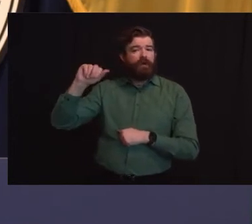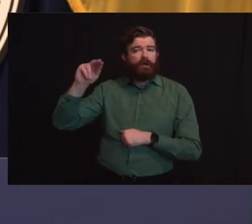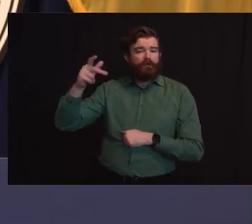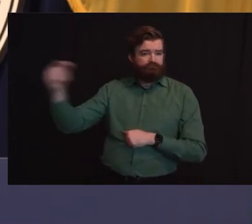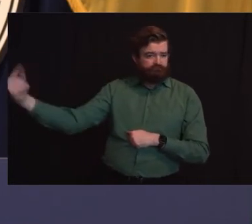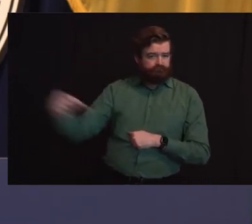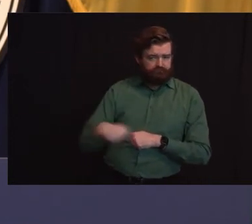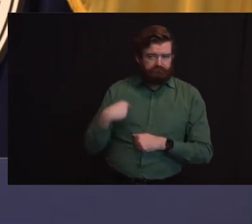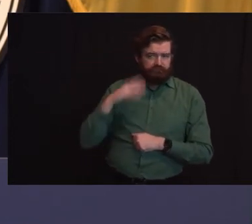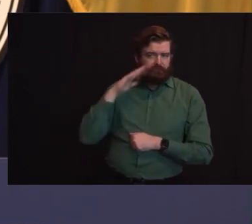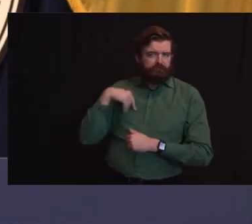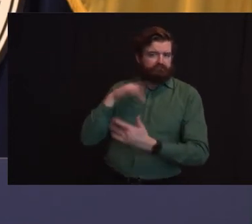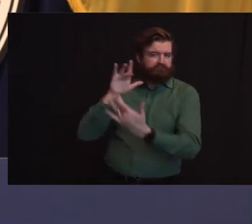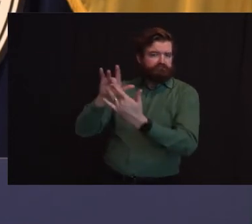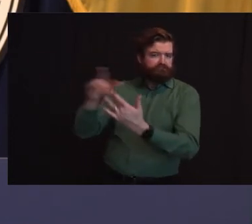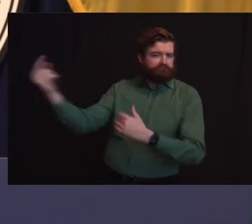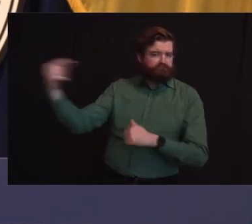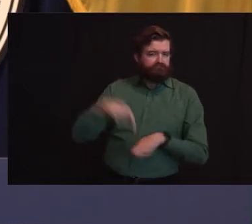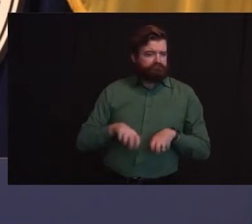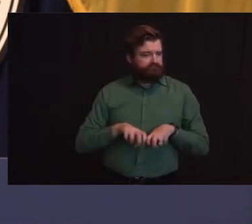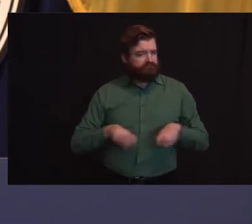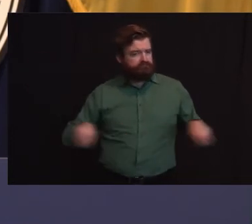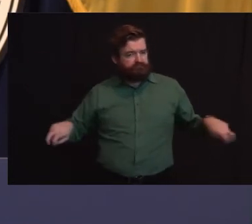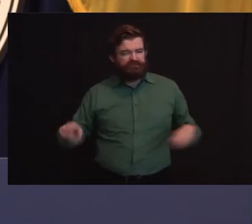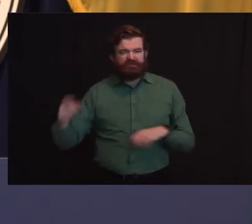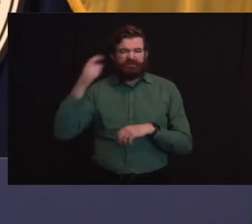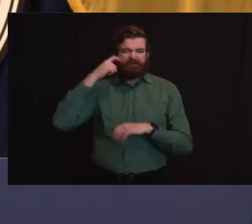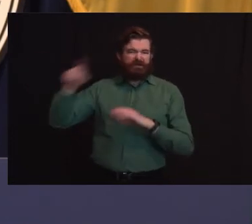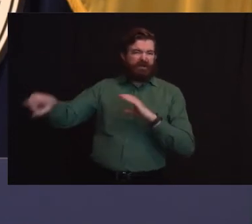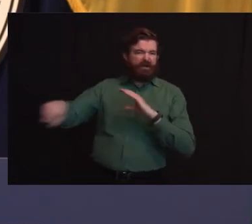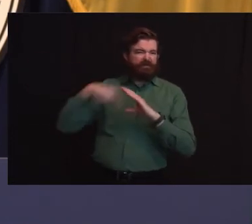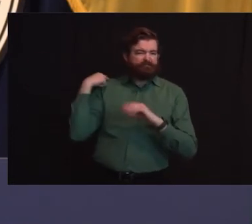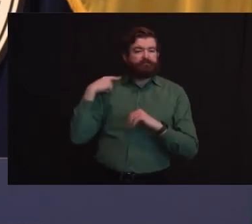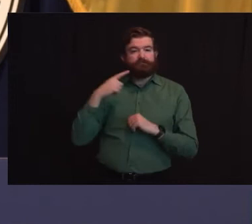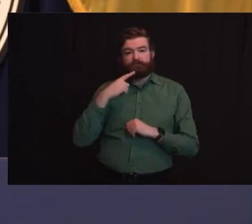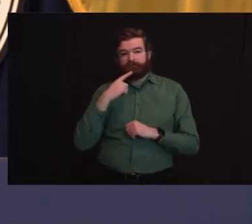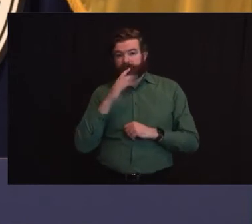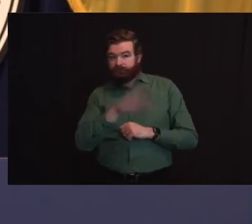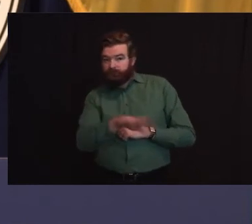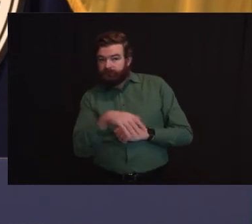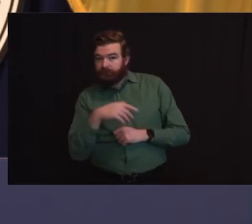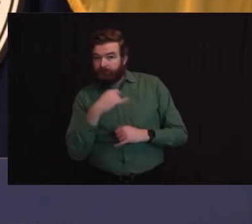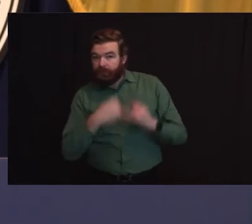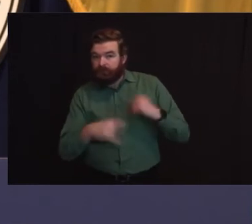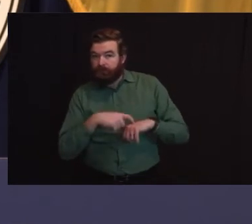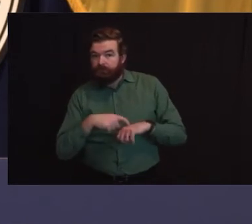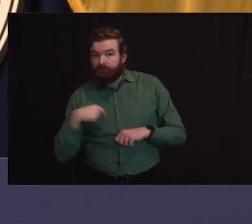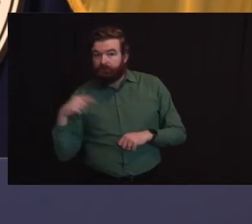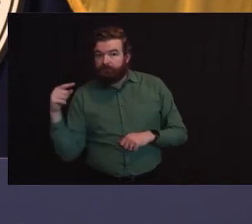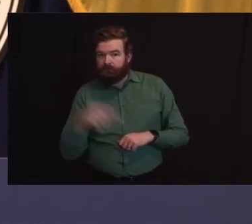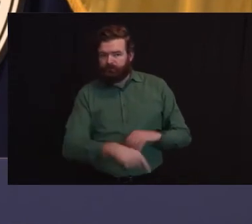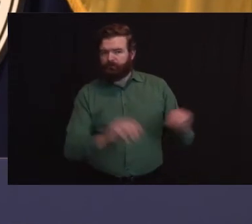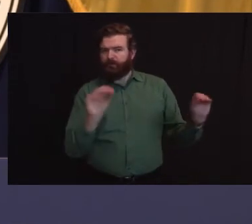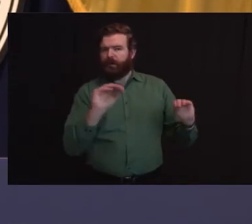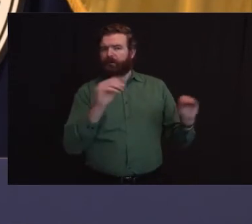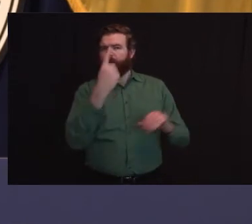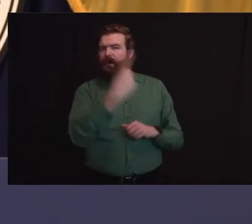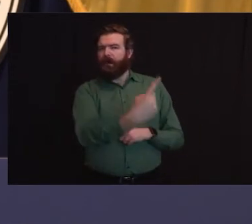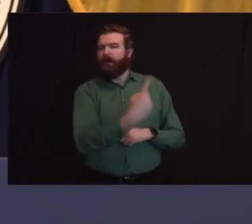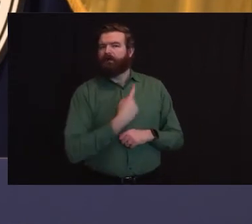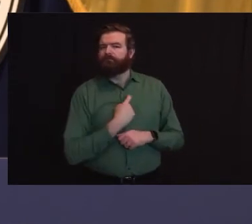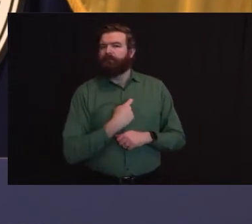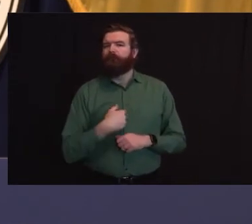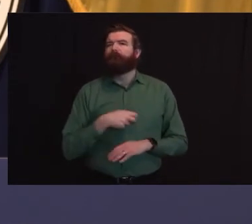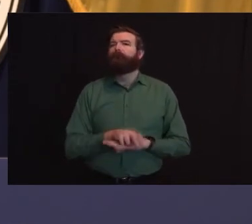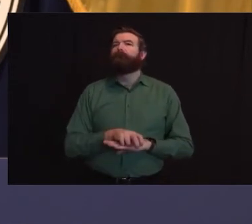He's just sent me a note saying, just remember the last time I came here, no one asked me any questions. So please, when he comes, make sure you got him teed up,